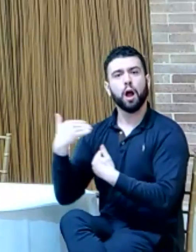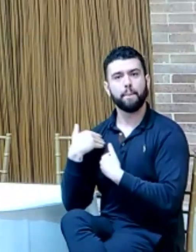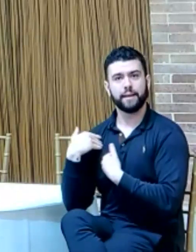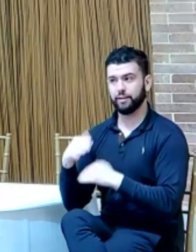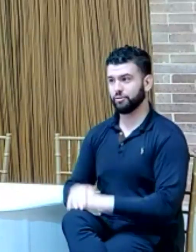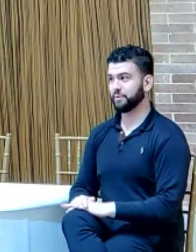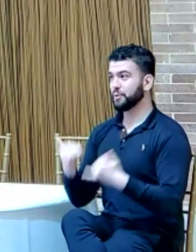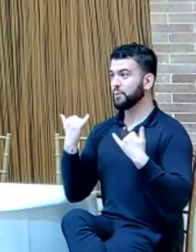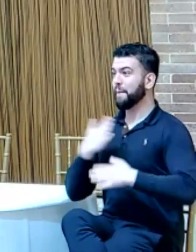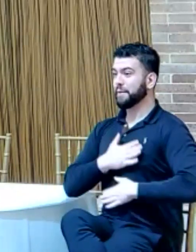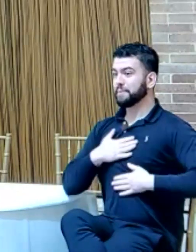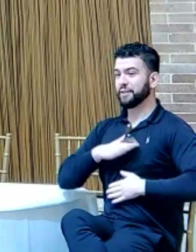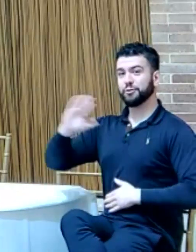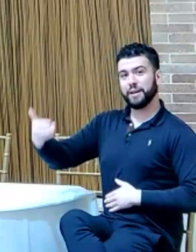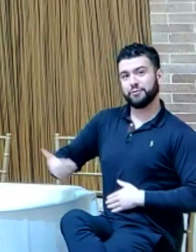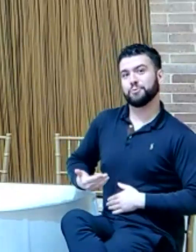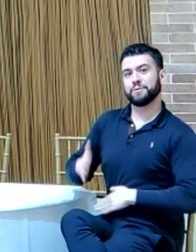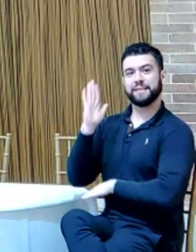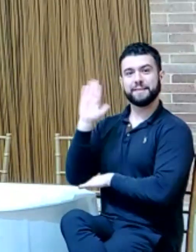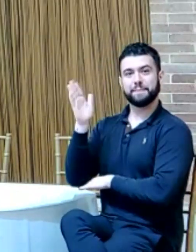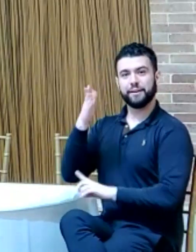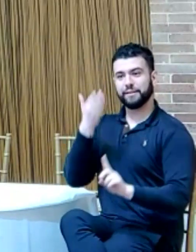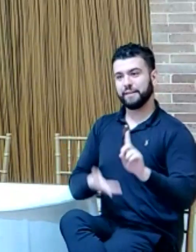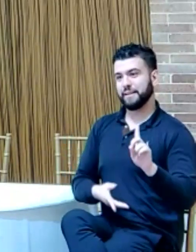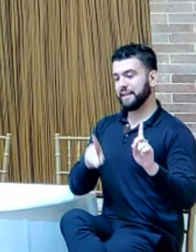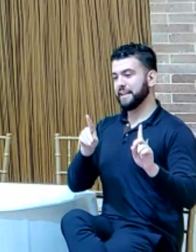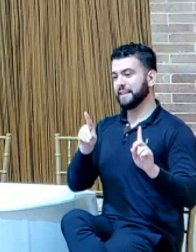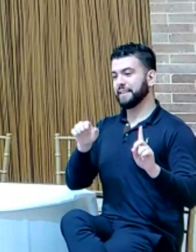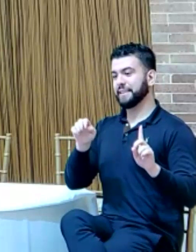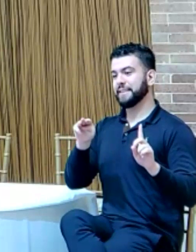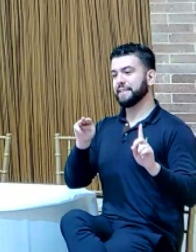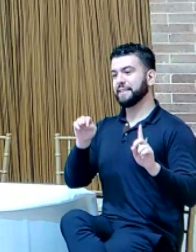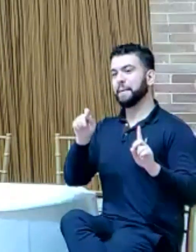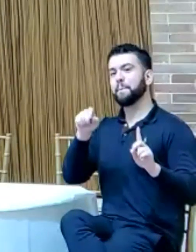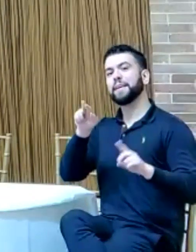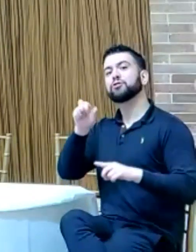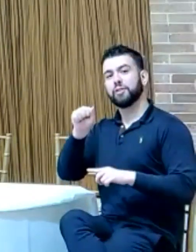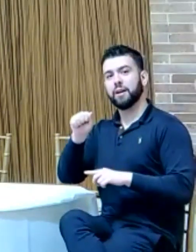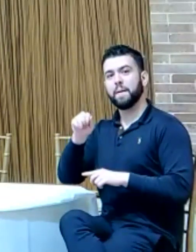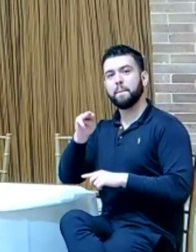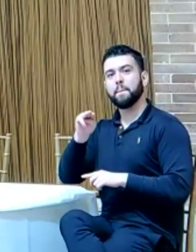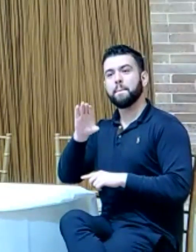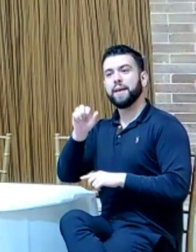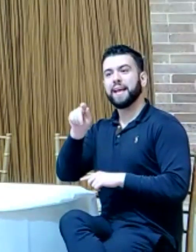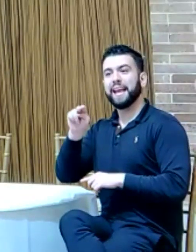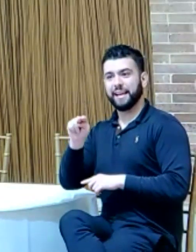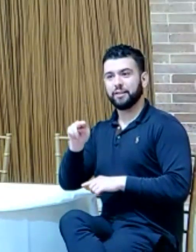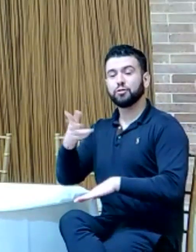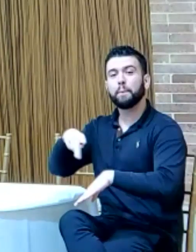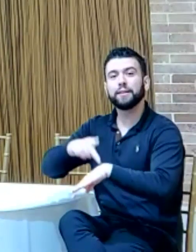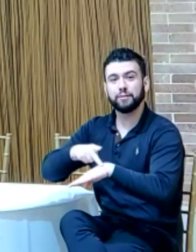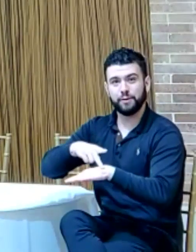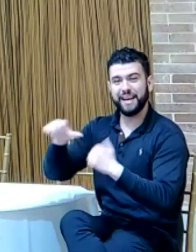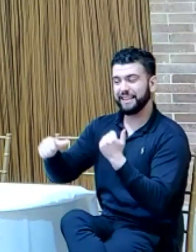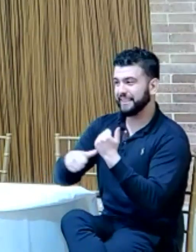now my pleasure to introduce our keynote speaker Dimitra McCain principal principal Deputy assistant secretary for